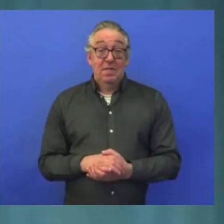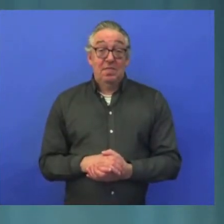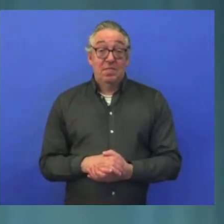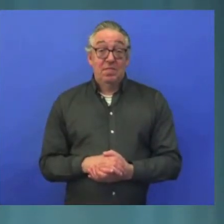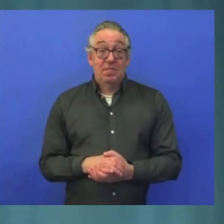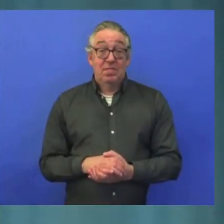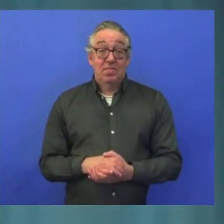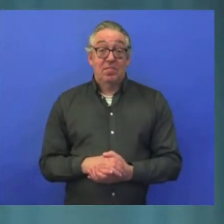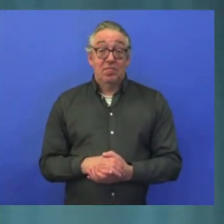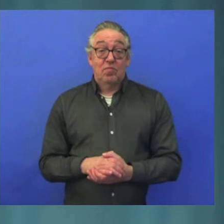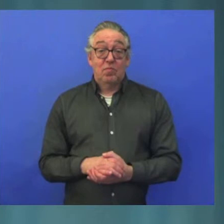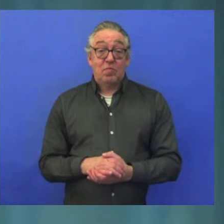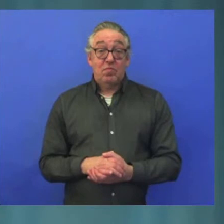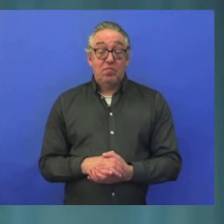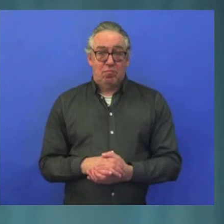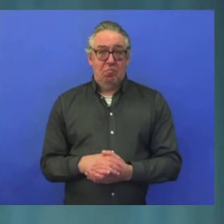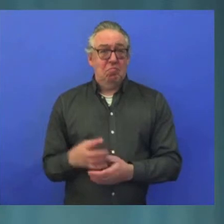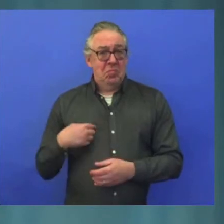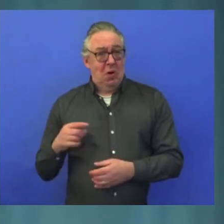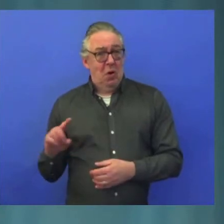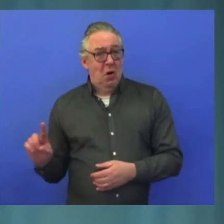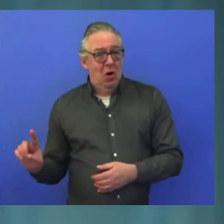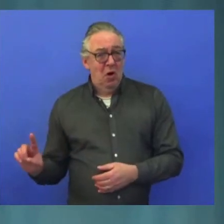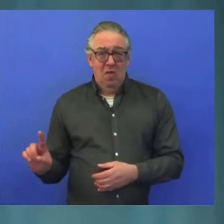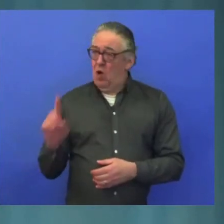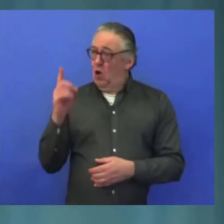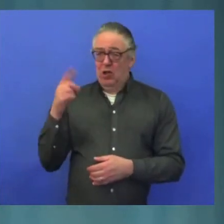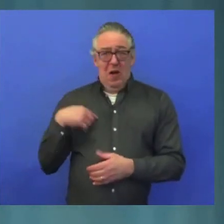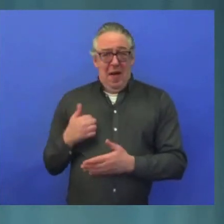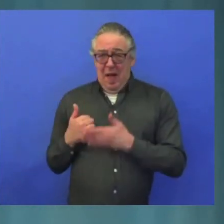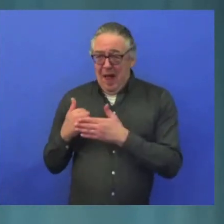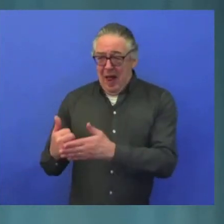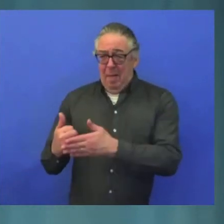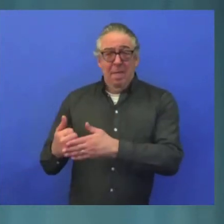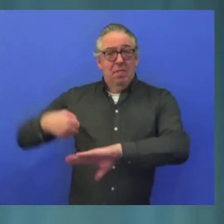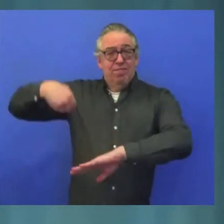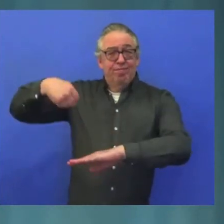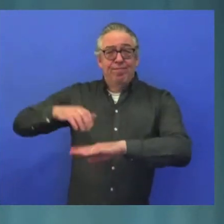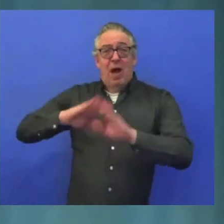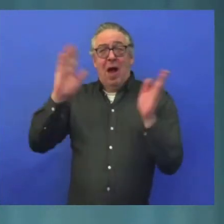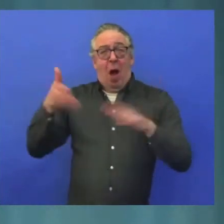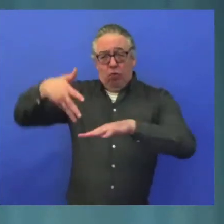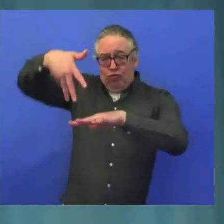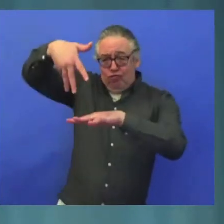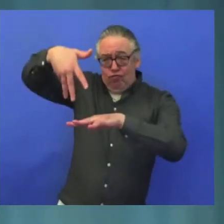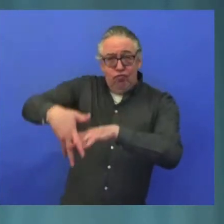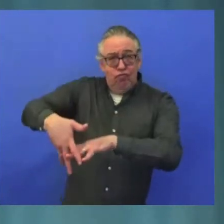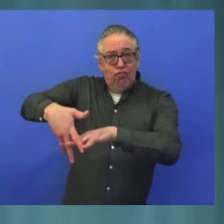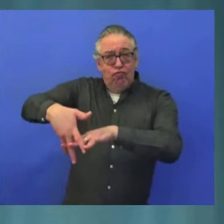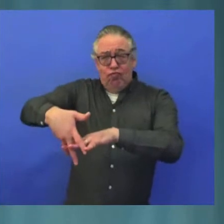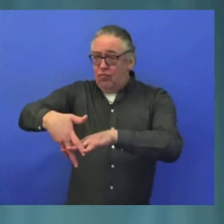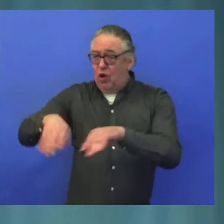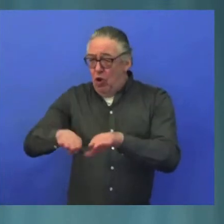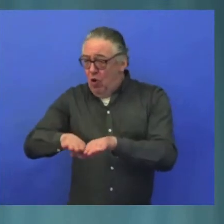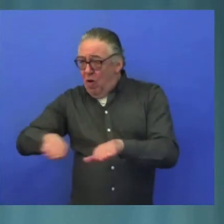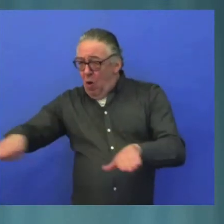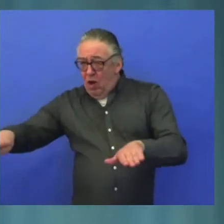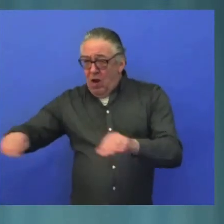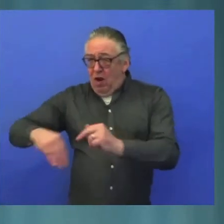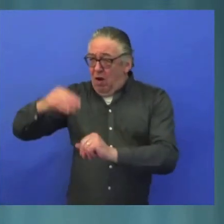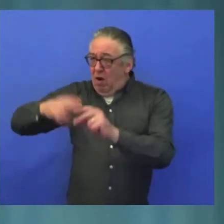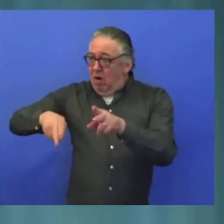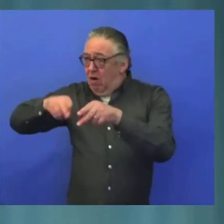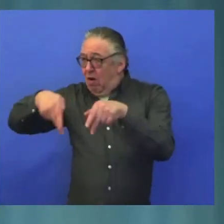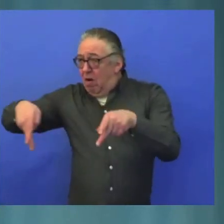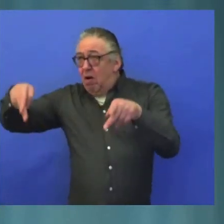house itself until the roof. Yeah. So I was covering the roof together with the roofer, and he